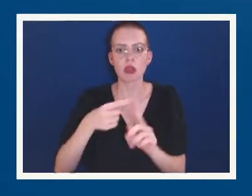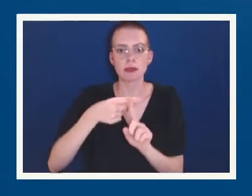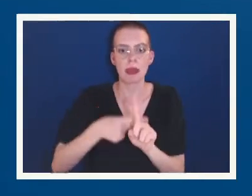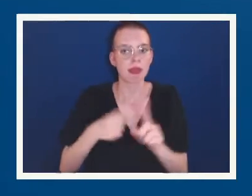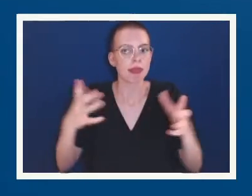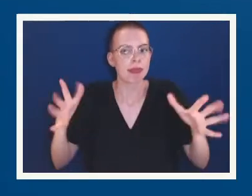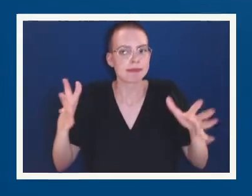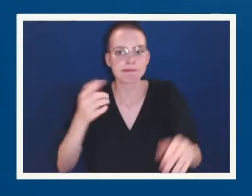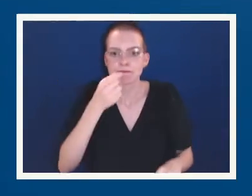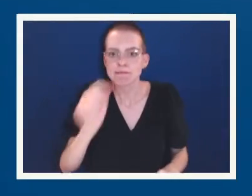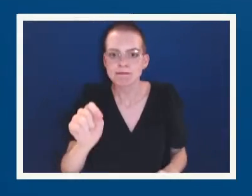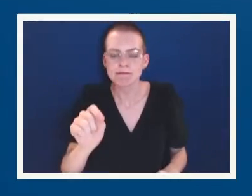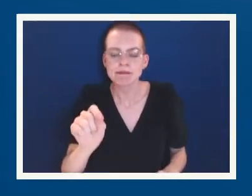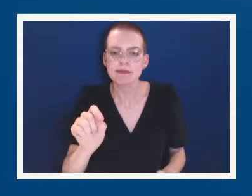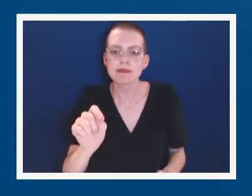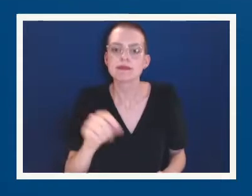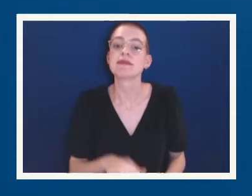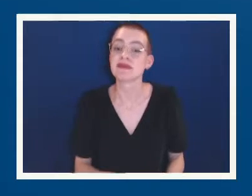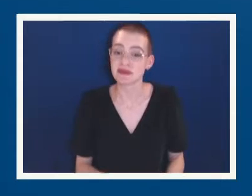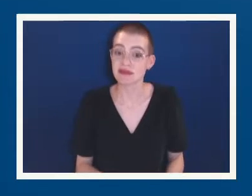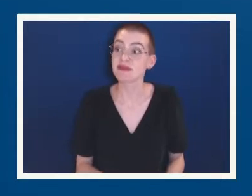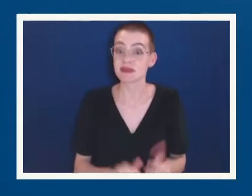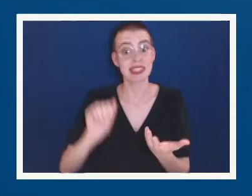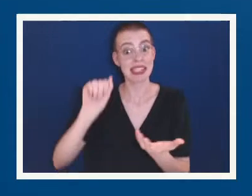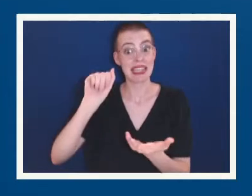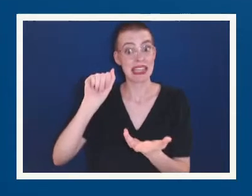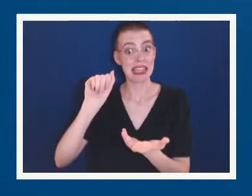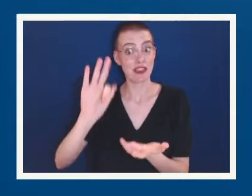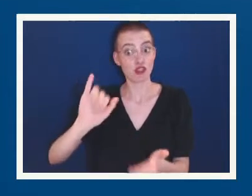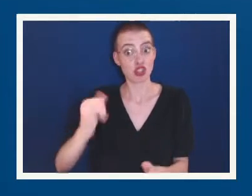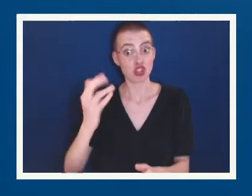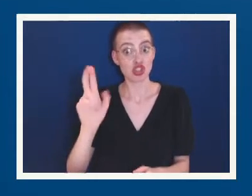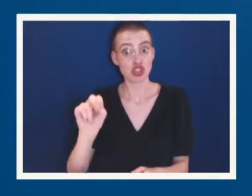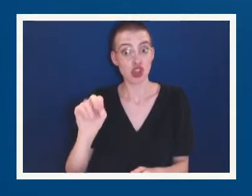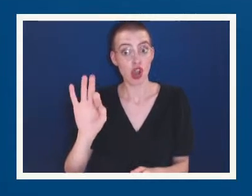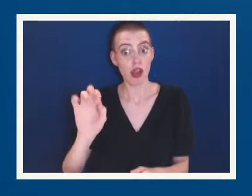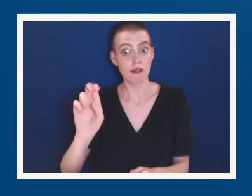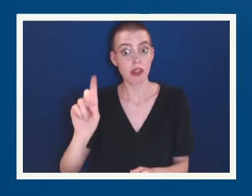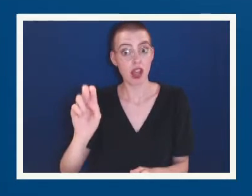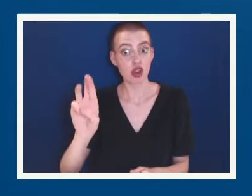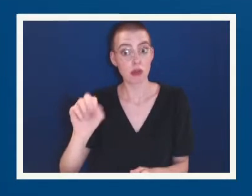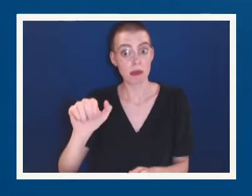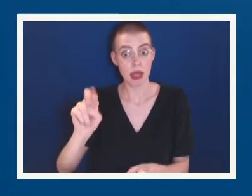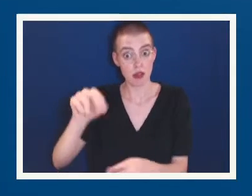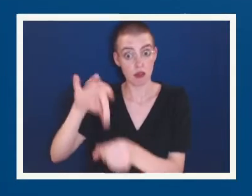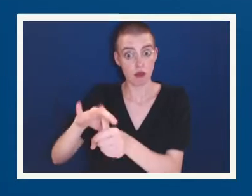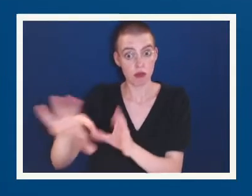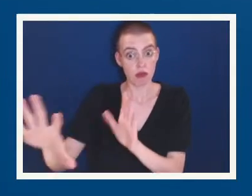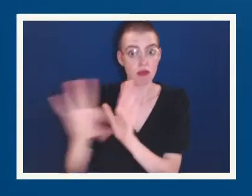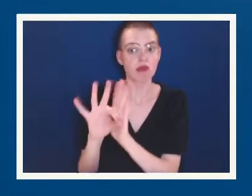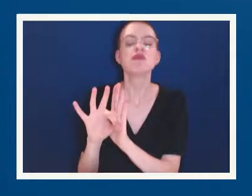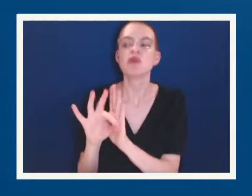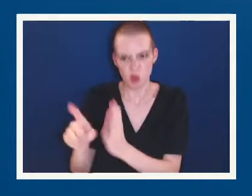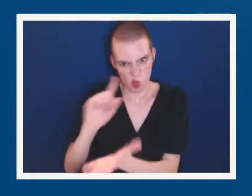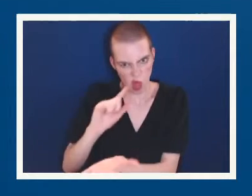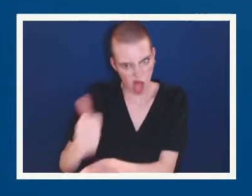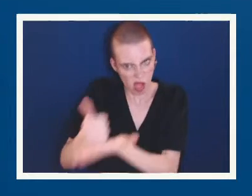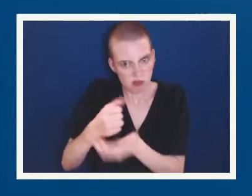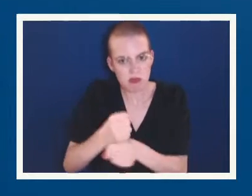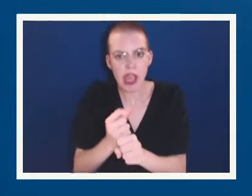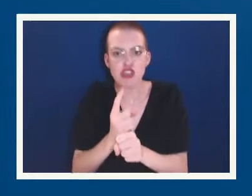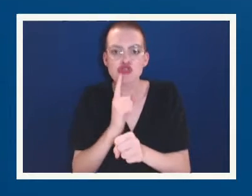And with John Fetterman in the Senate, with that one more vote I need, we're going to make sure we cap those prices for every single